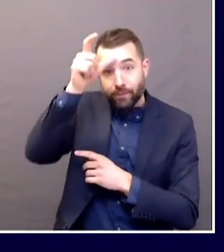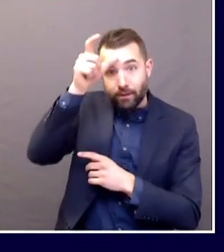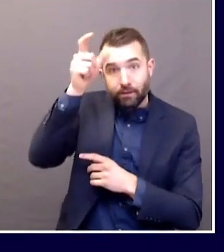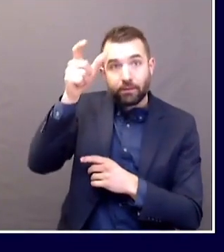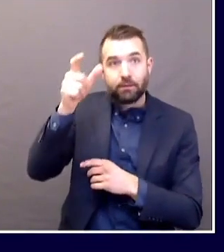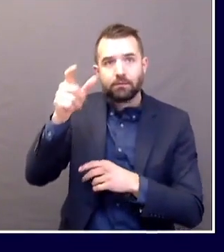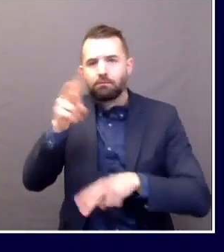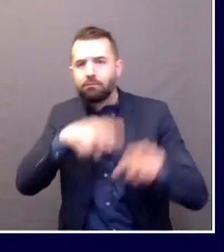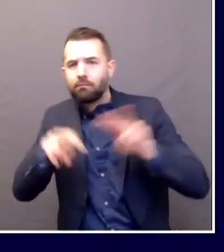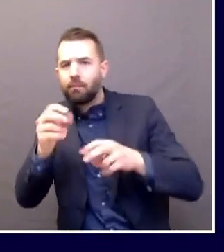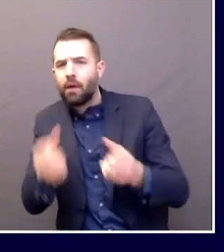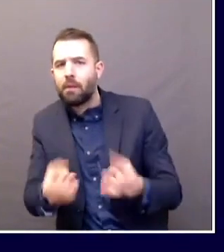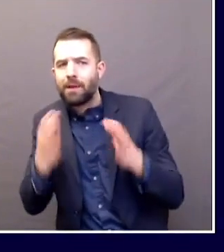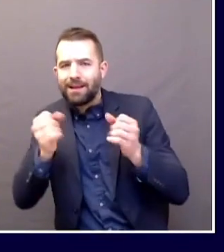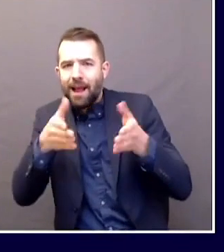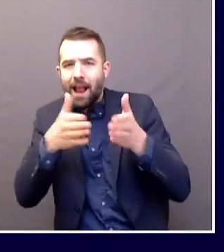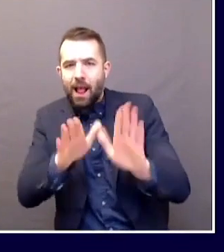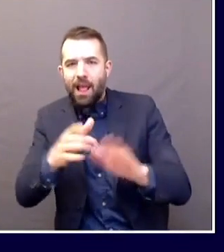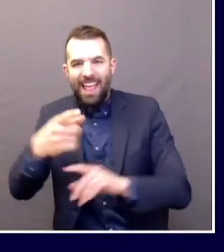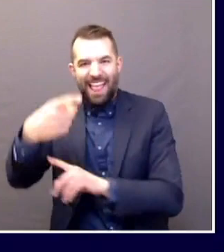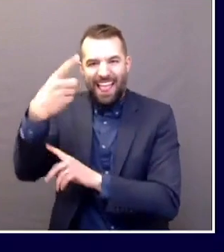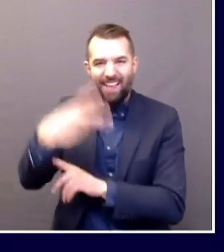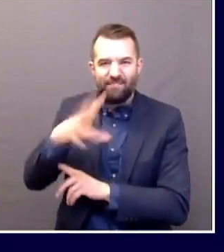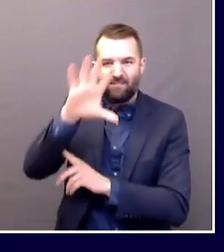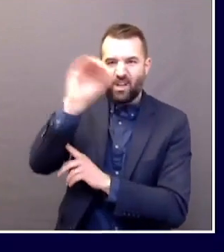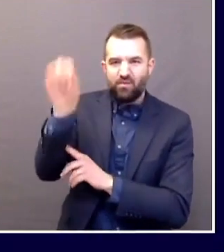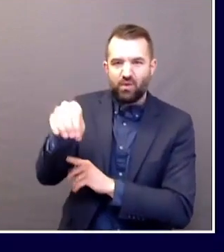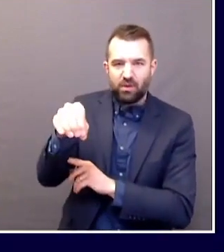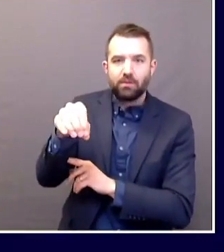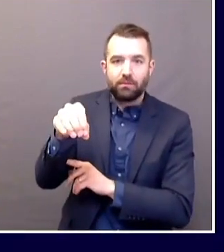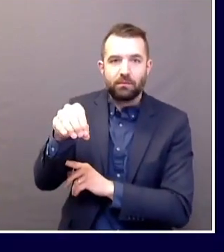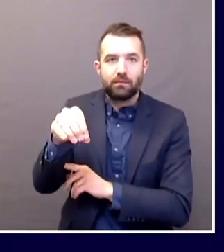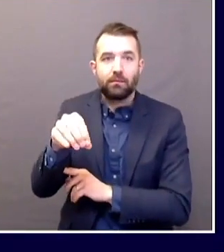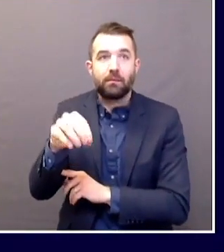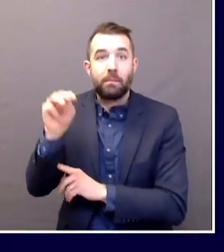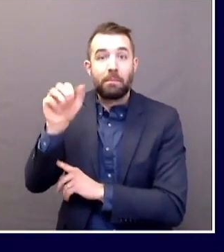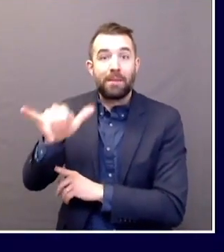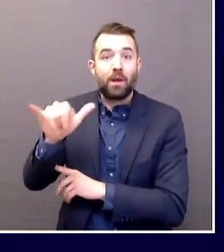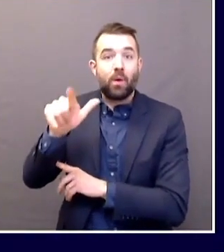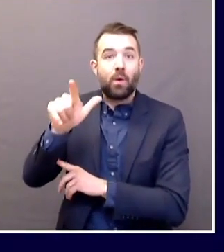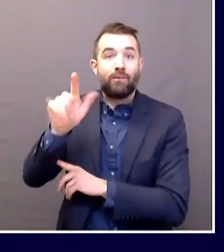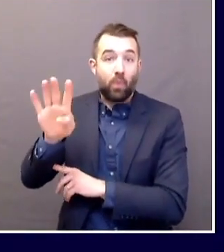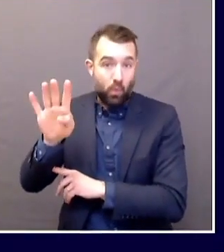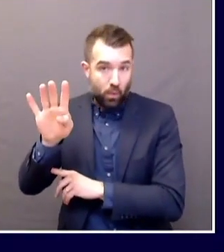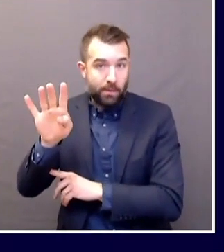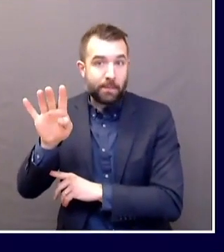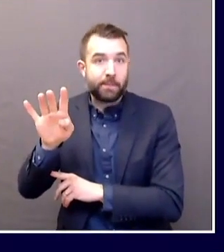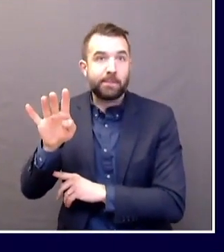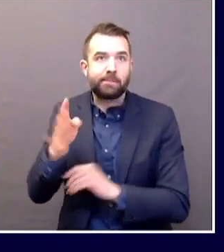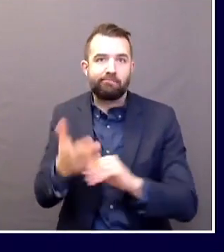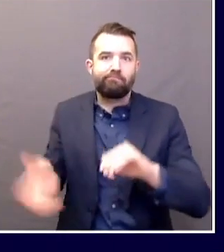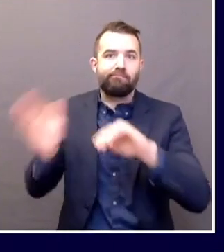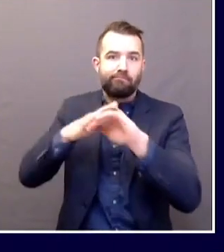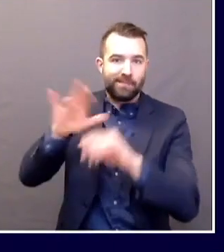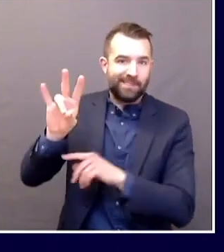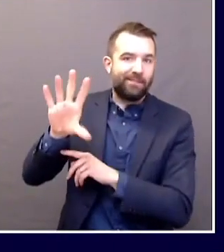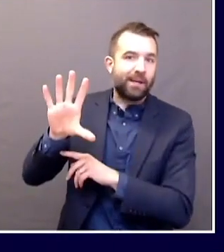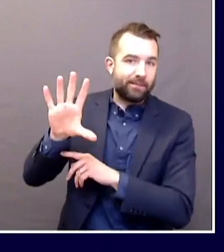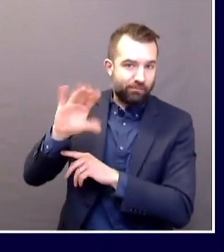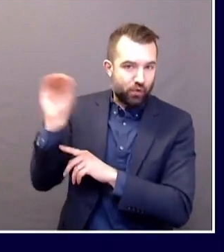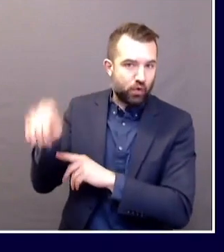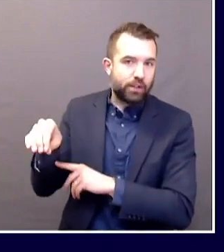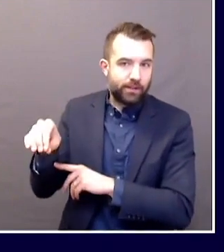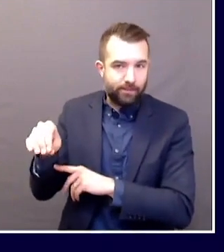24th. So March 26th, it goes to 50% of your indoor capacity limits,